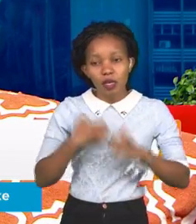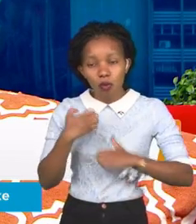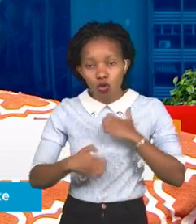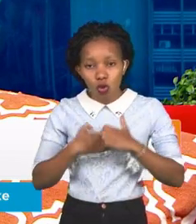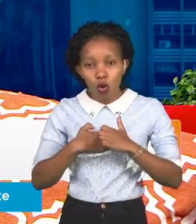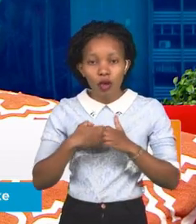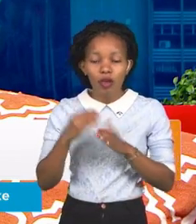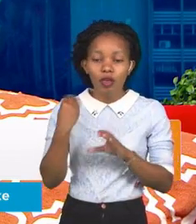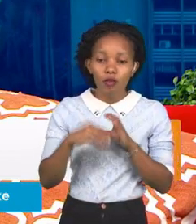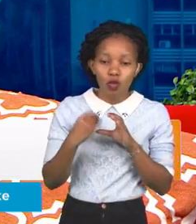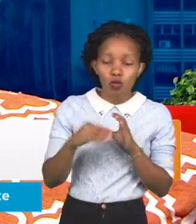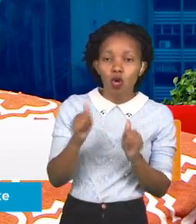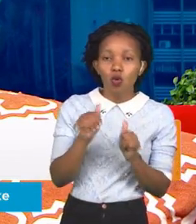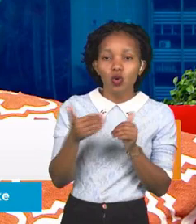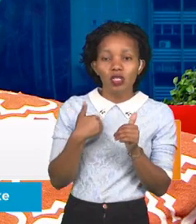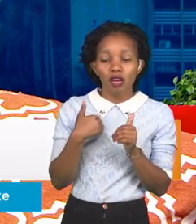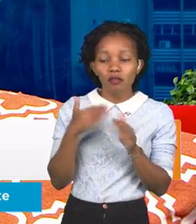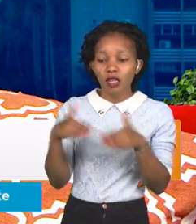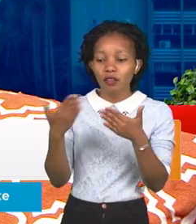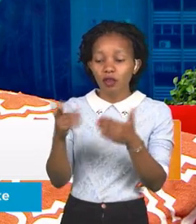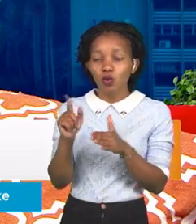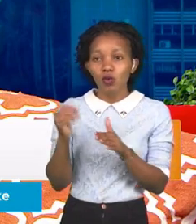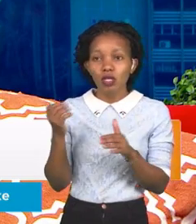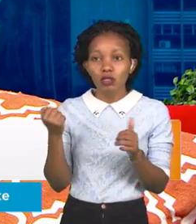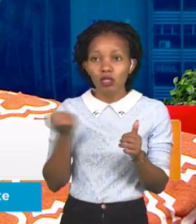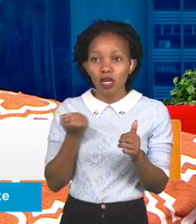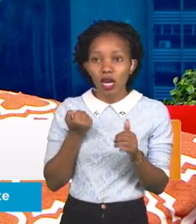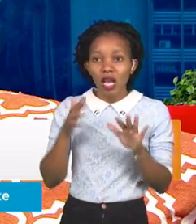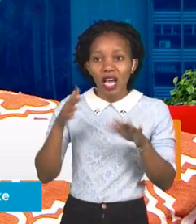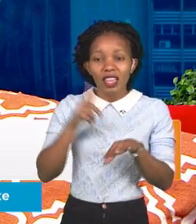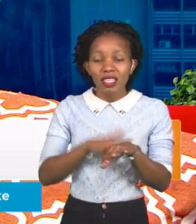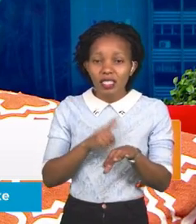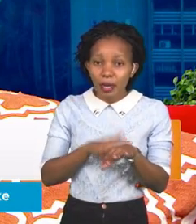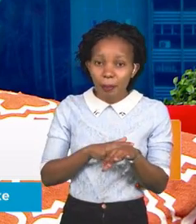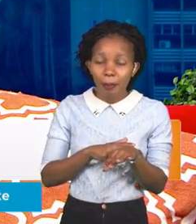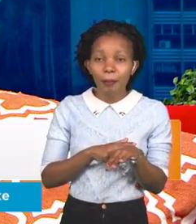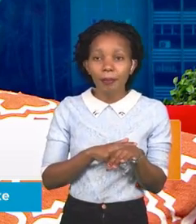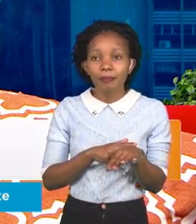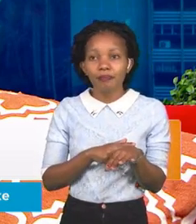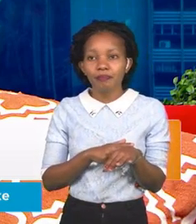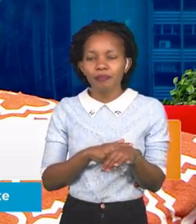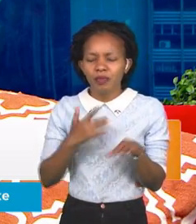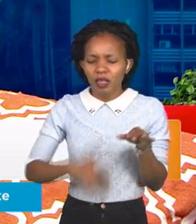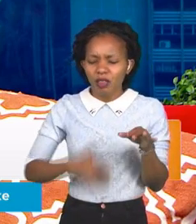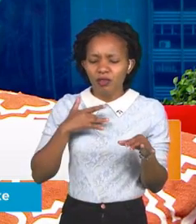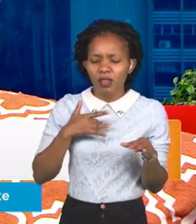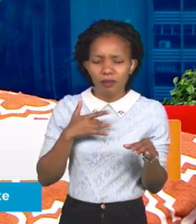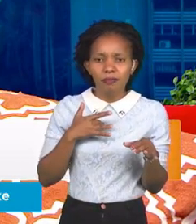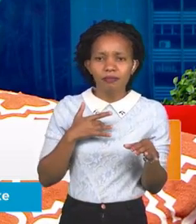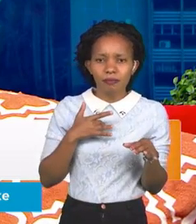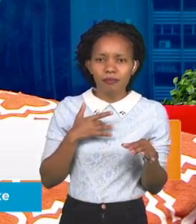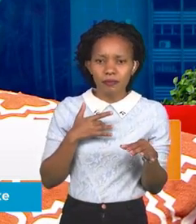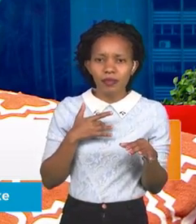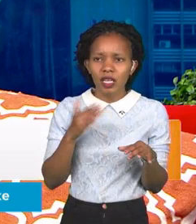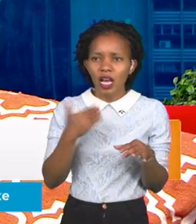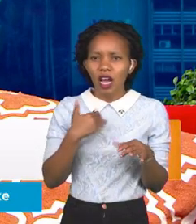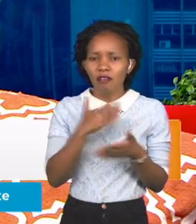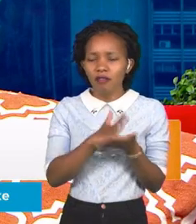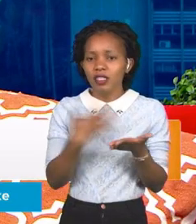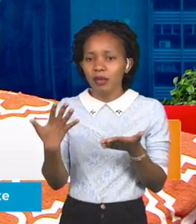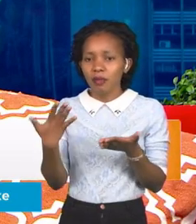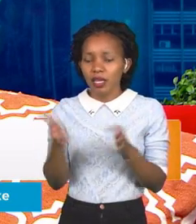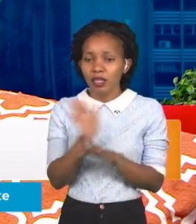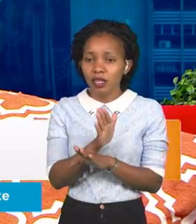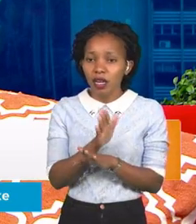investment that they've time. Put in this lady, mm-hmm. and the time, yeah. They feel they deserve something in return.